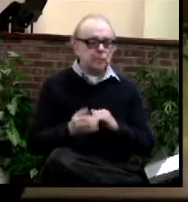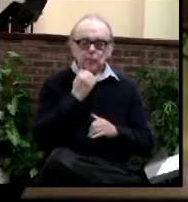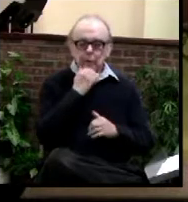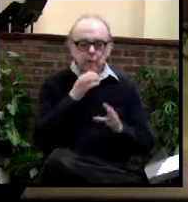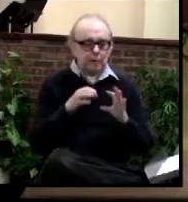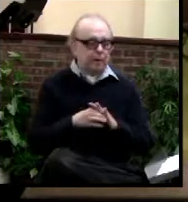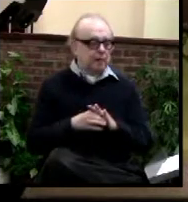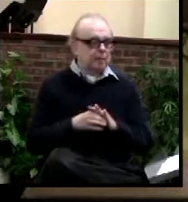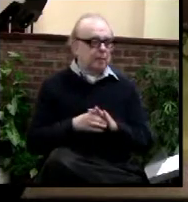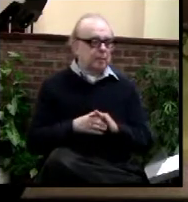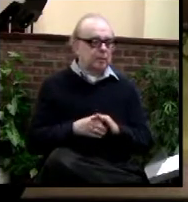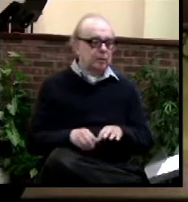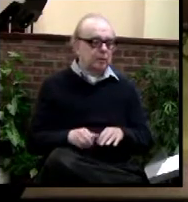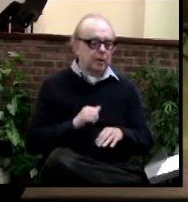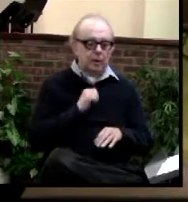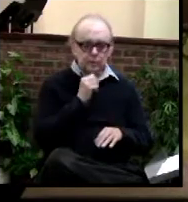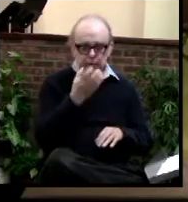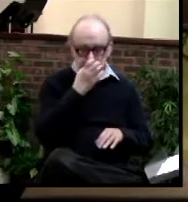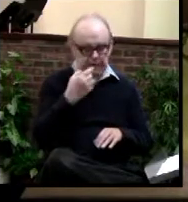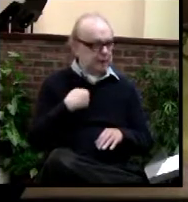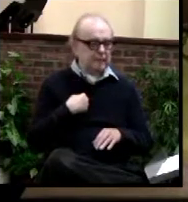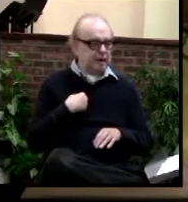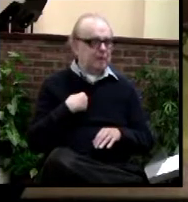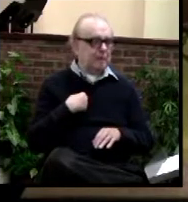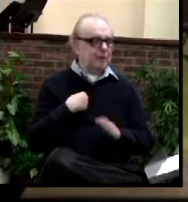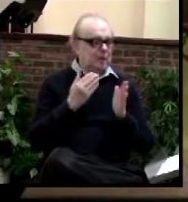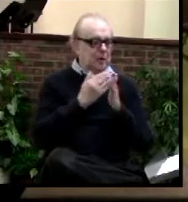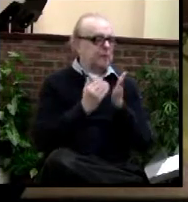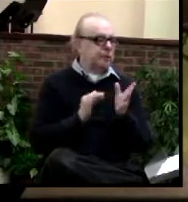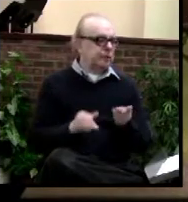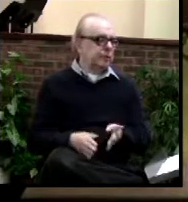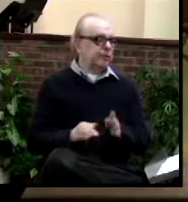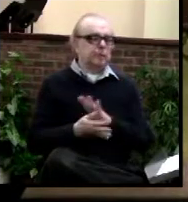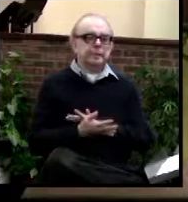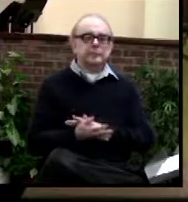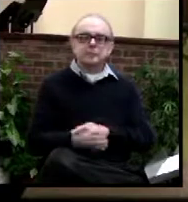So don't get mad at the shooter or the messenger this morning, okay?